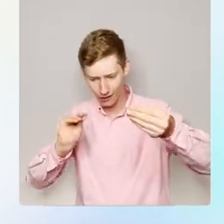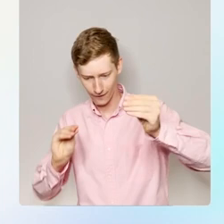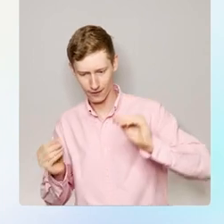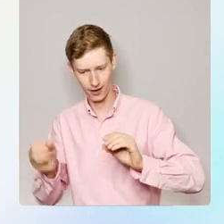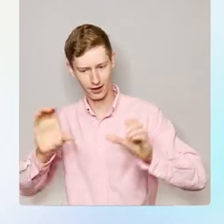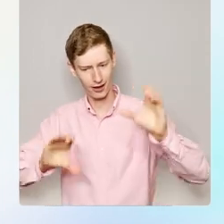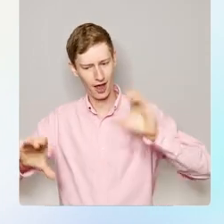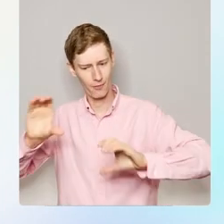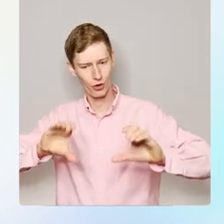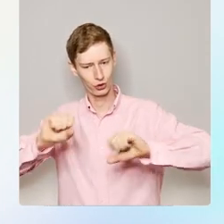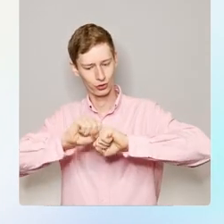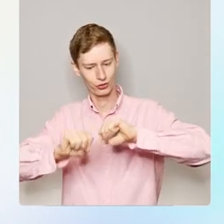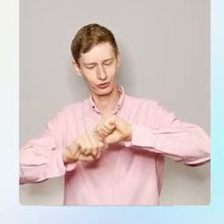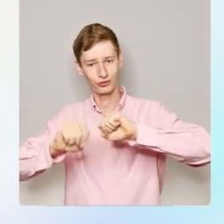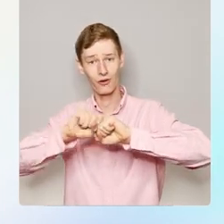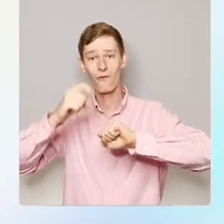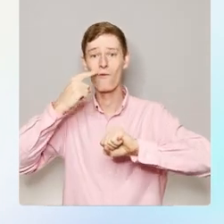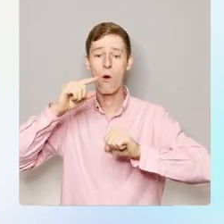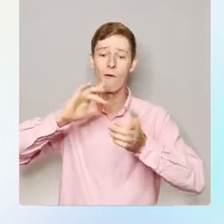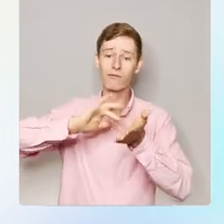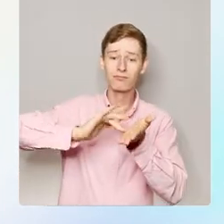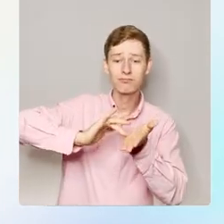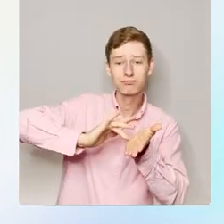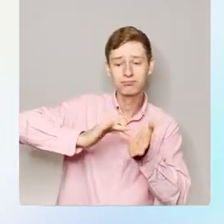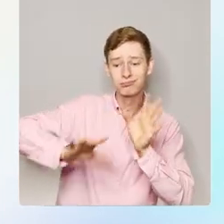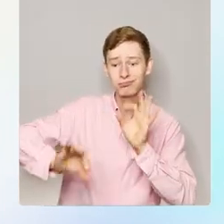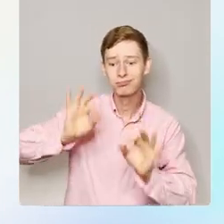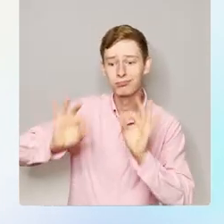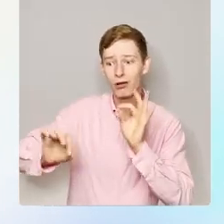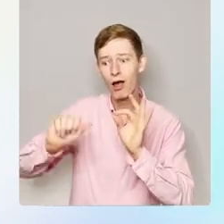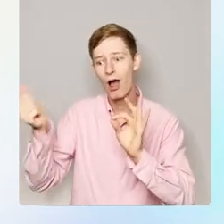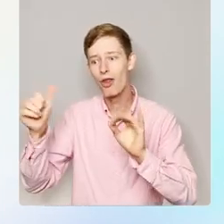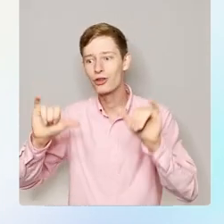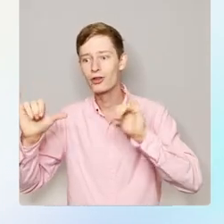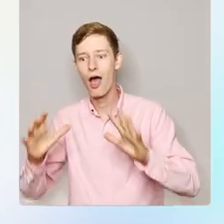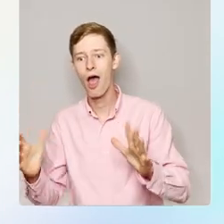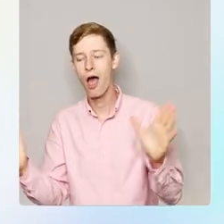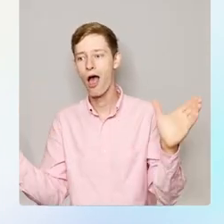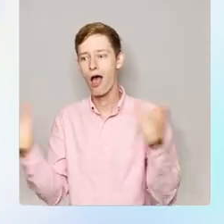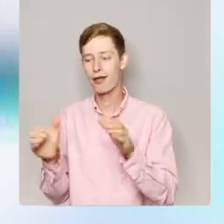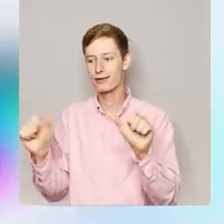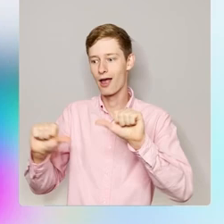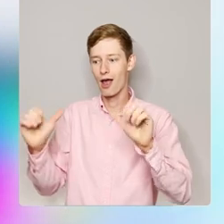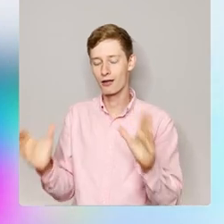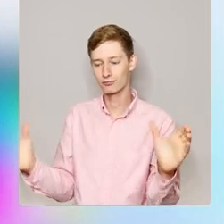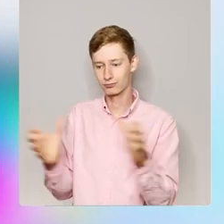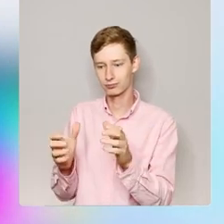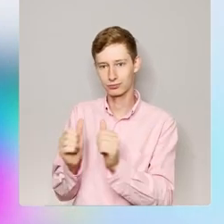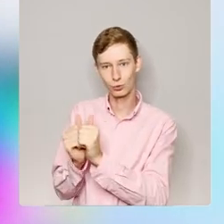for general chemistry or for pharmaceutical drug discovery with other scientists collaboratively.